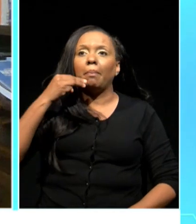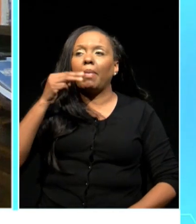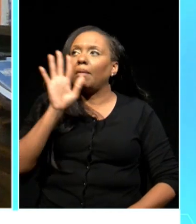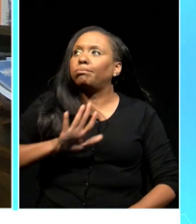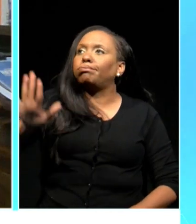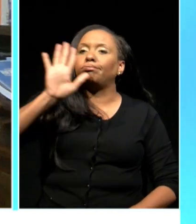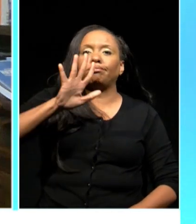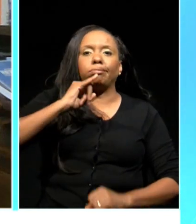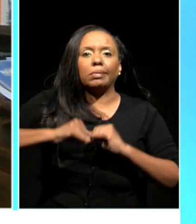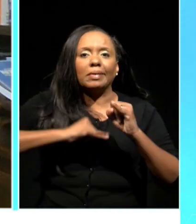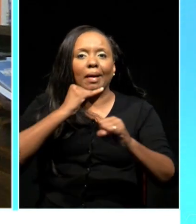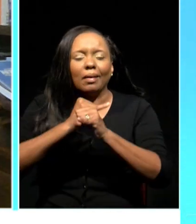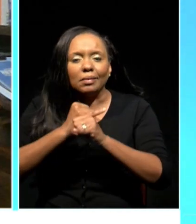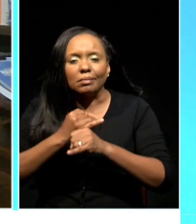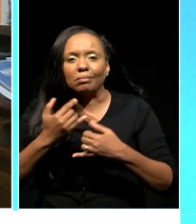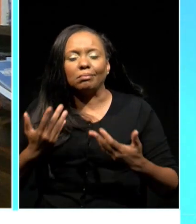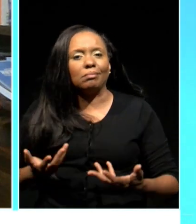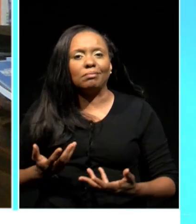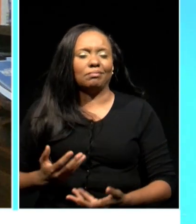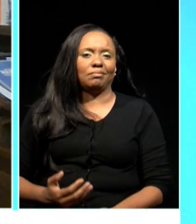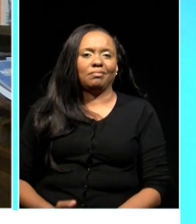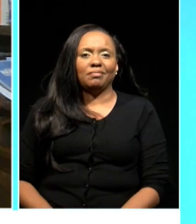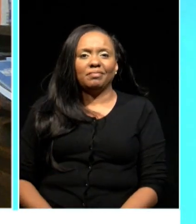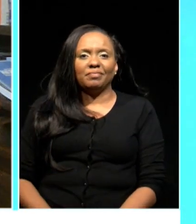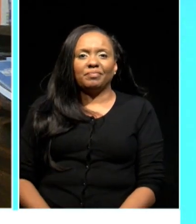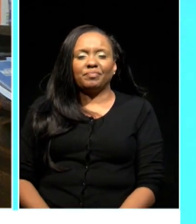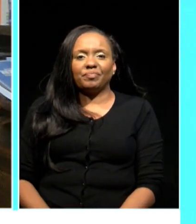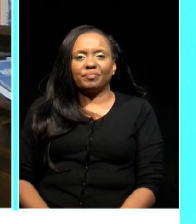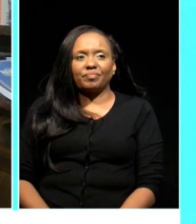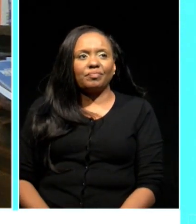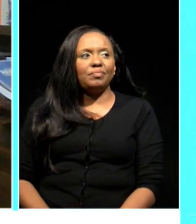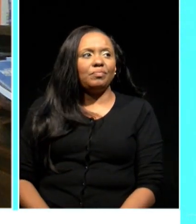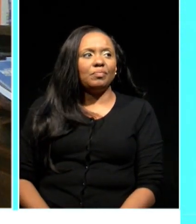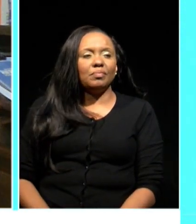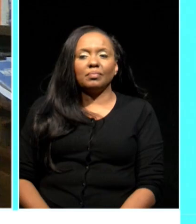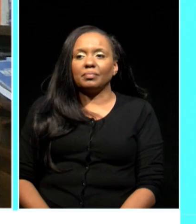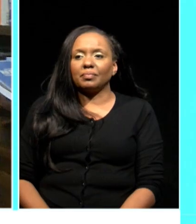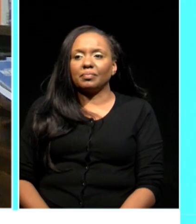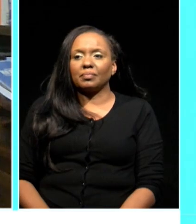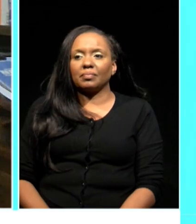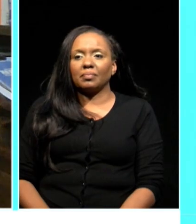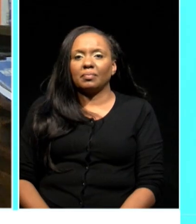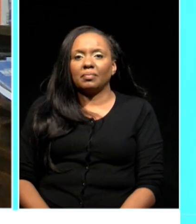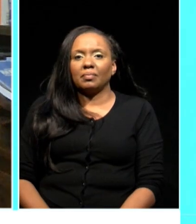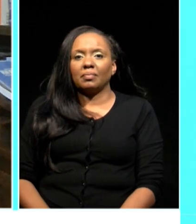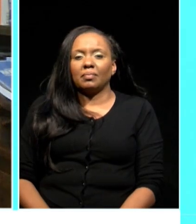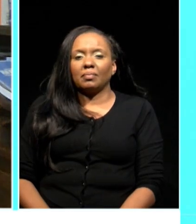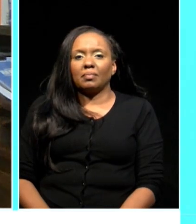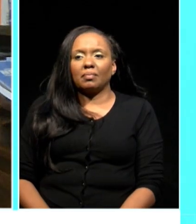And I'm not sure whether or not I am supportive of that,